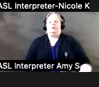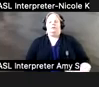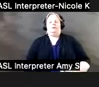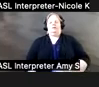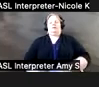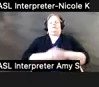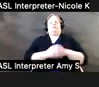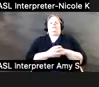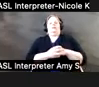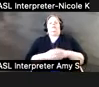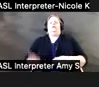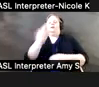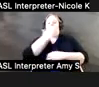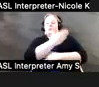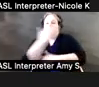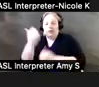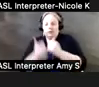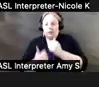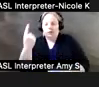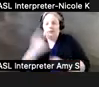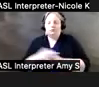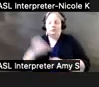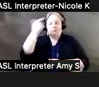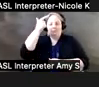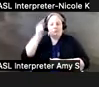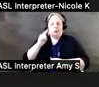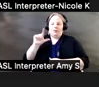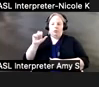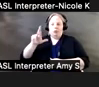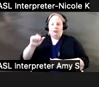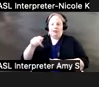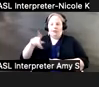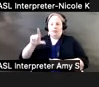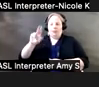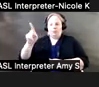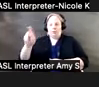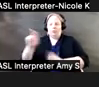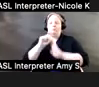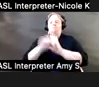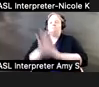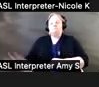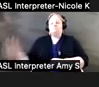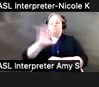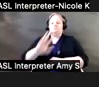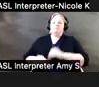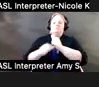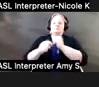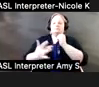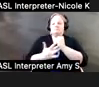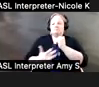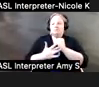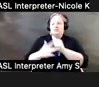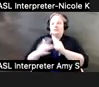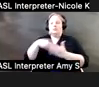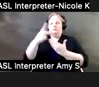Good morning, everyone. My name is Laura Plummer, and I am the statewide Assistive Technology Program Coordinator for